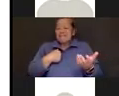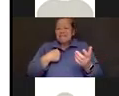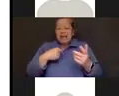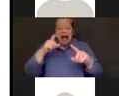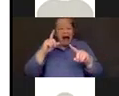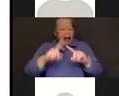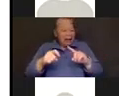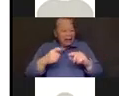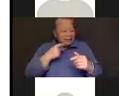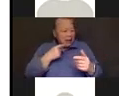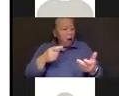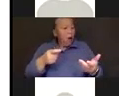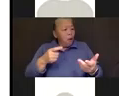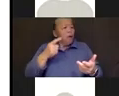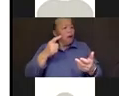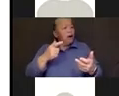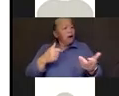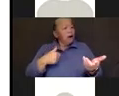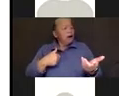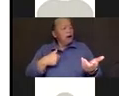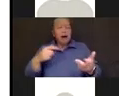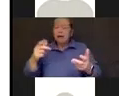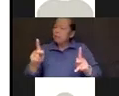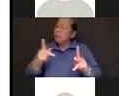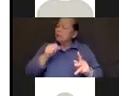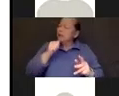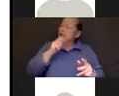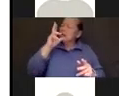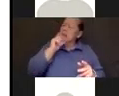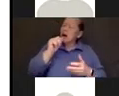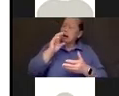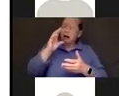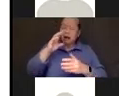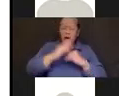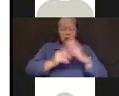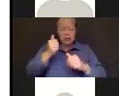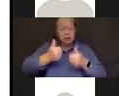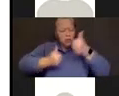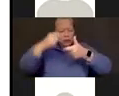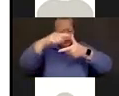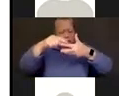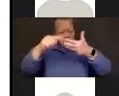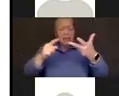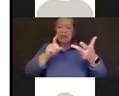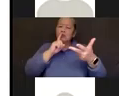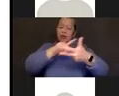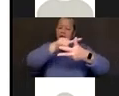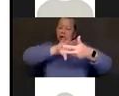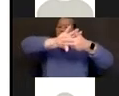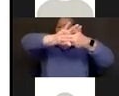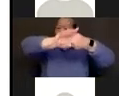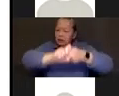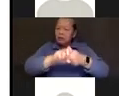I'm an African-American, a woman, or somebody with a disability. So it all comes together for